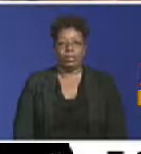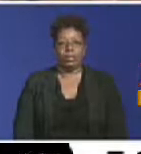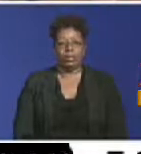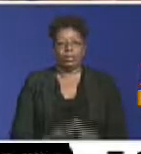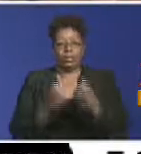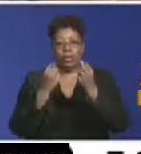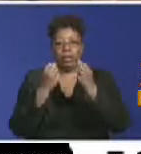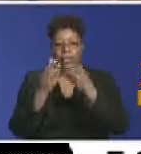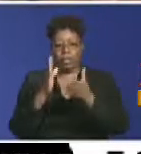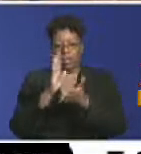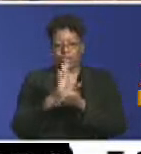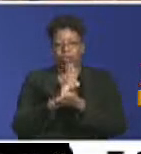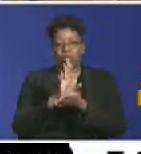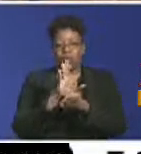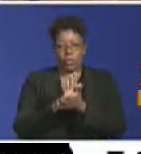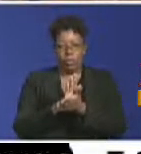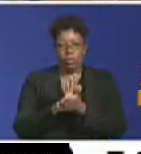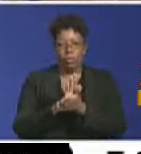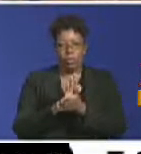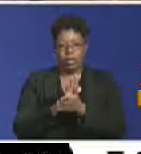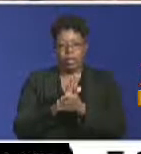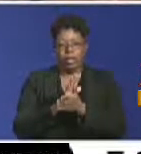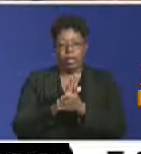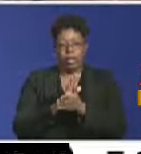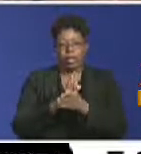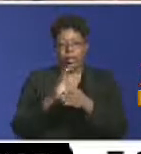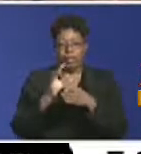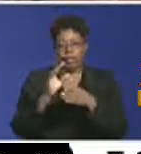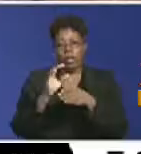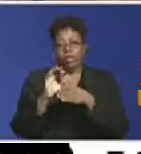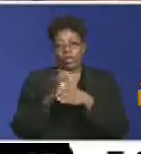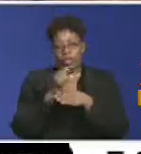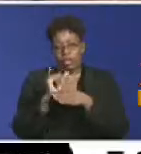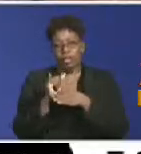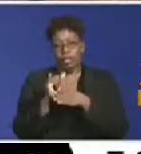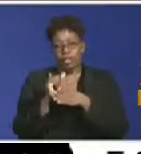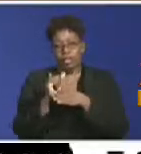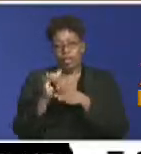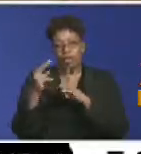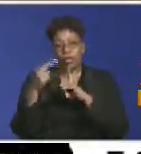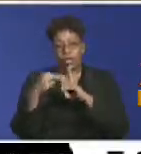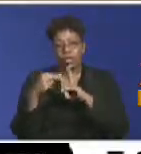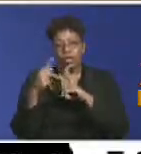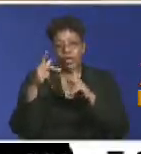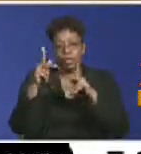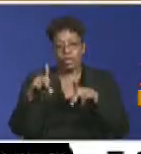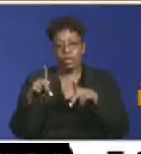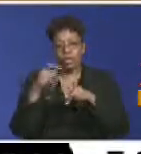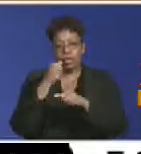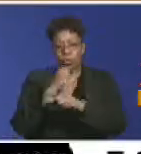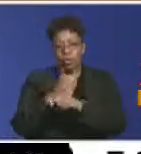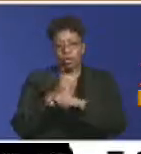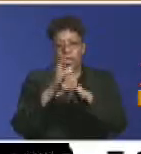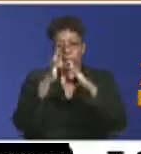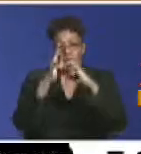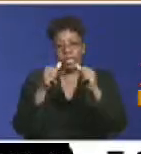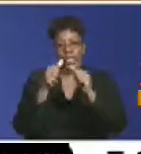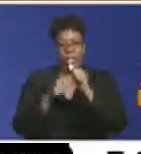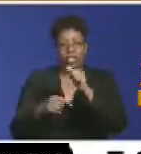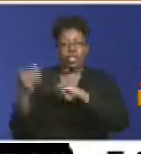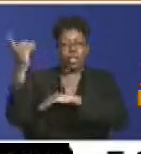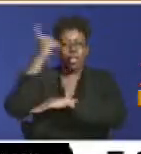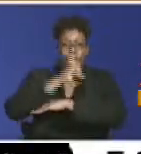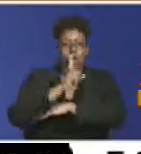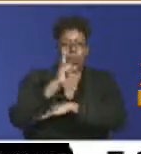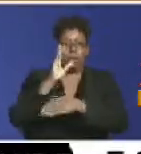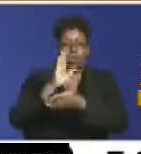With many schools functioning virtually these days, faculty is working tirelessly on campus each day. One such